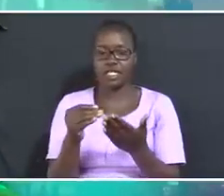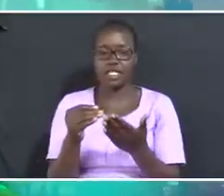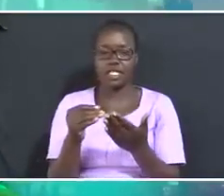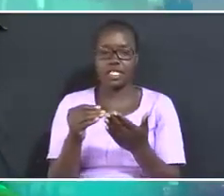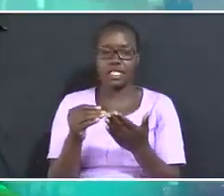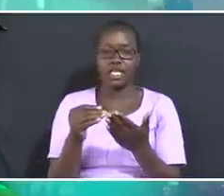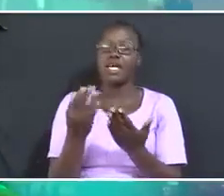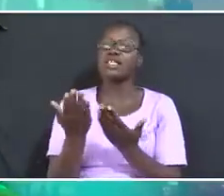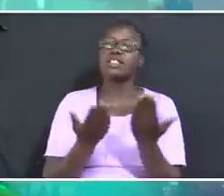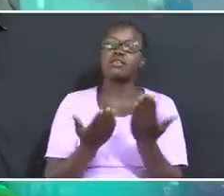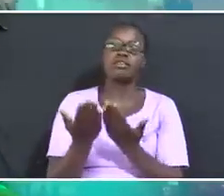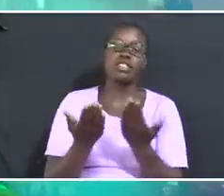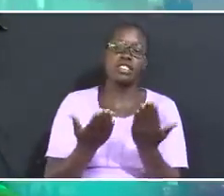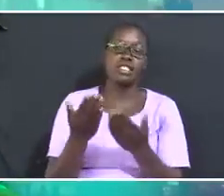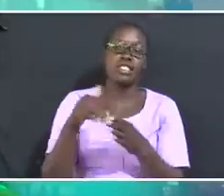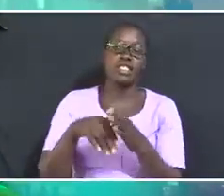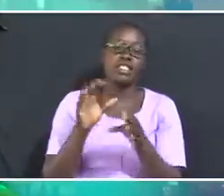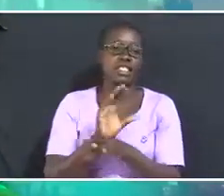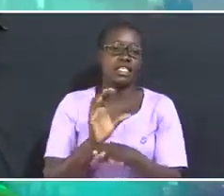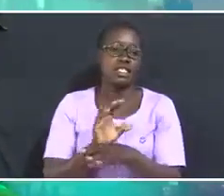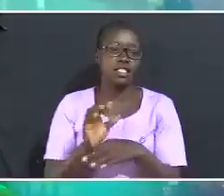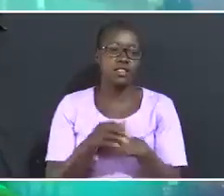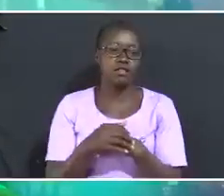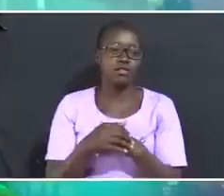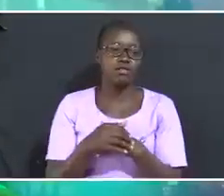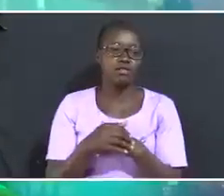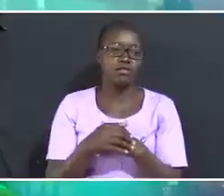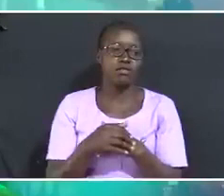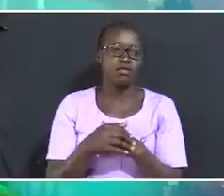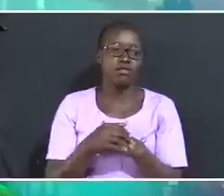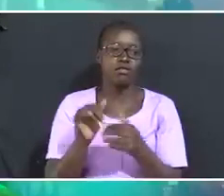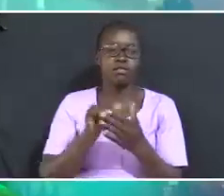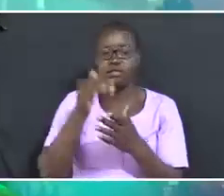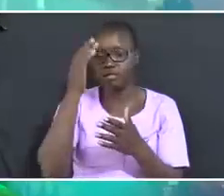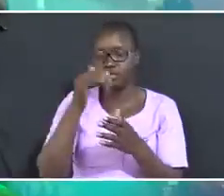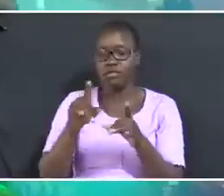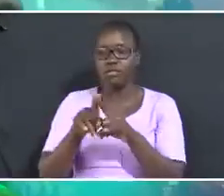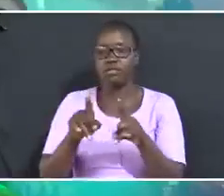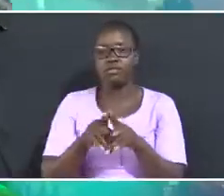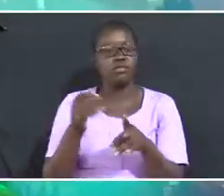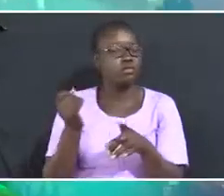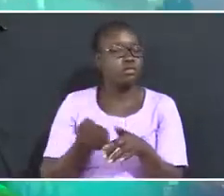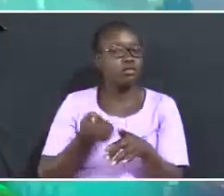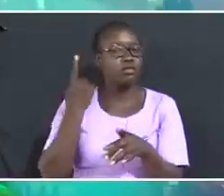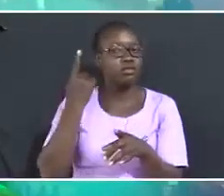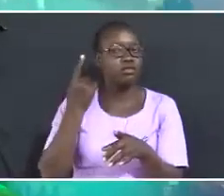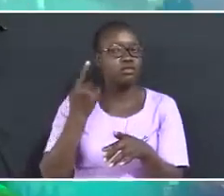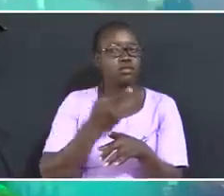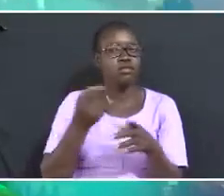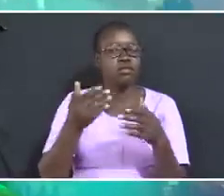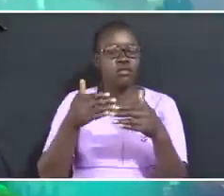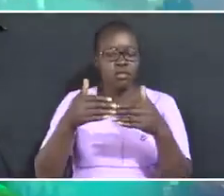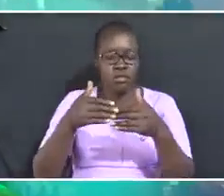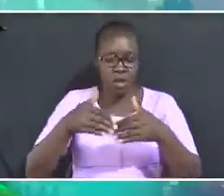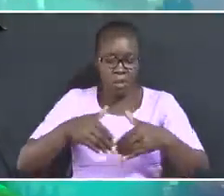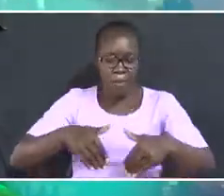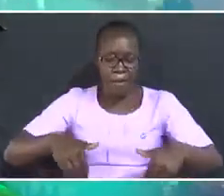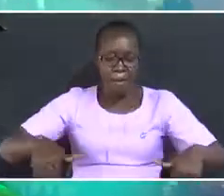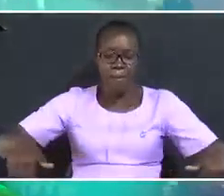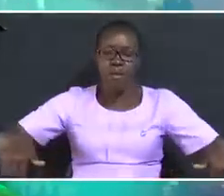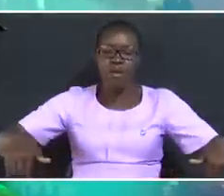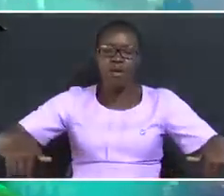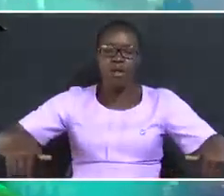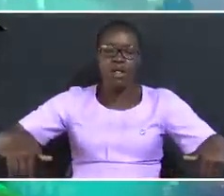and services in the church. That's why you need to also understand this horizontal structure, the